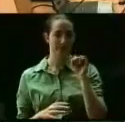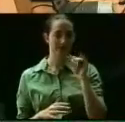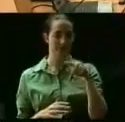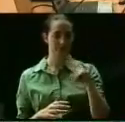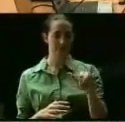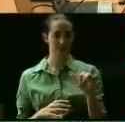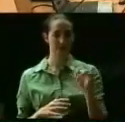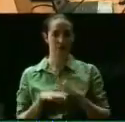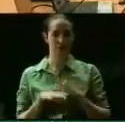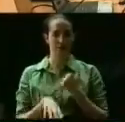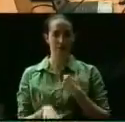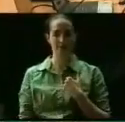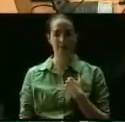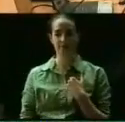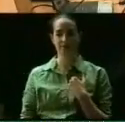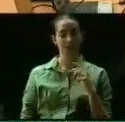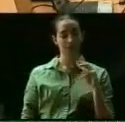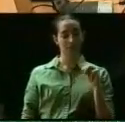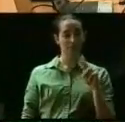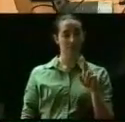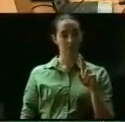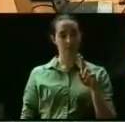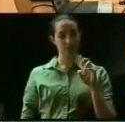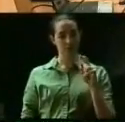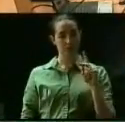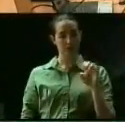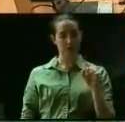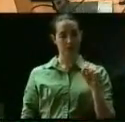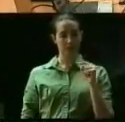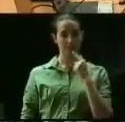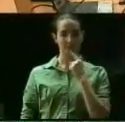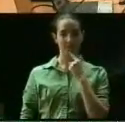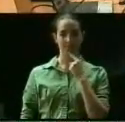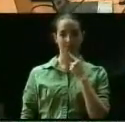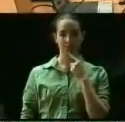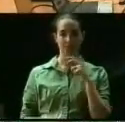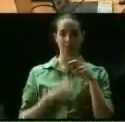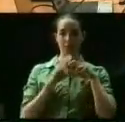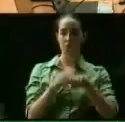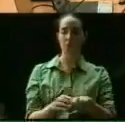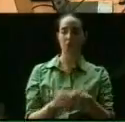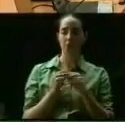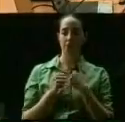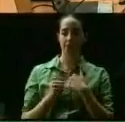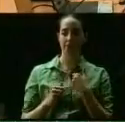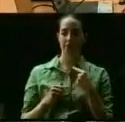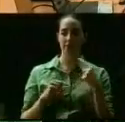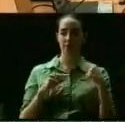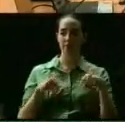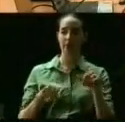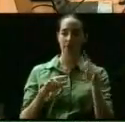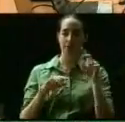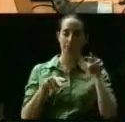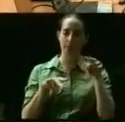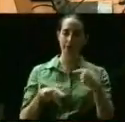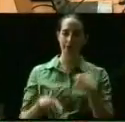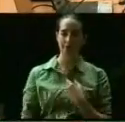Rocket has also went on the record and told me that he has rode along with Mr. Salter while he watched me.